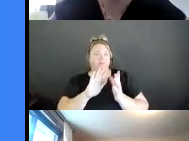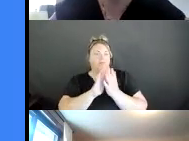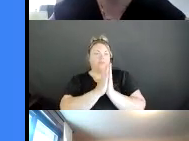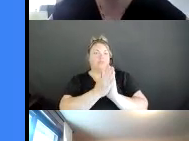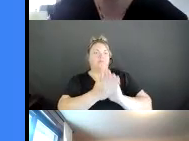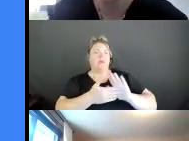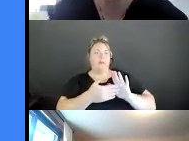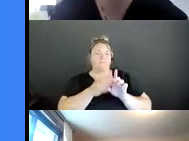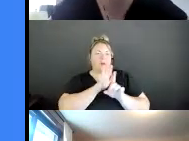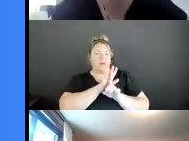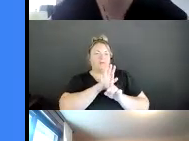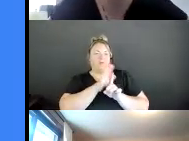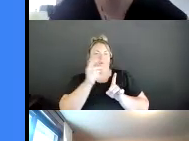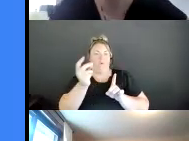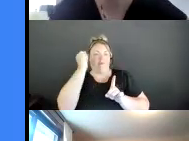sudden.